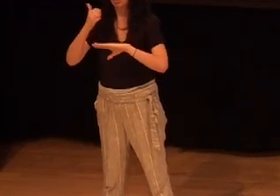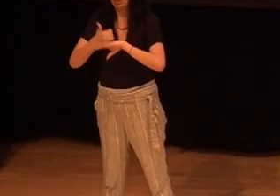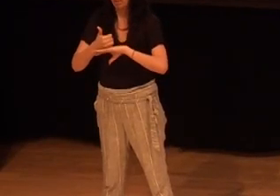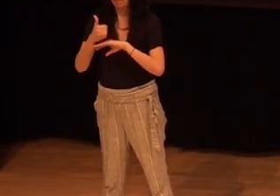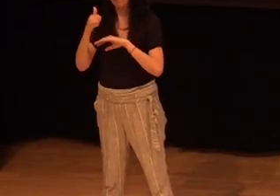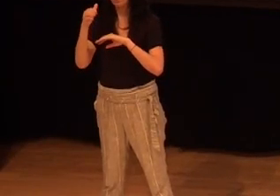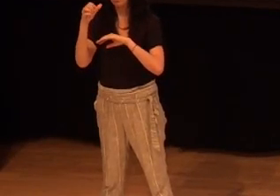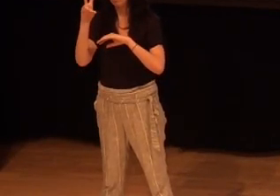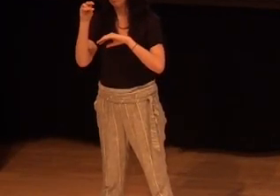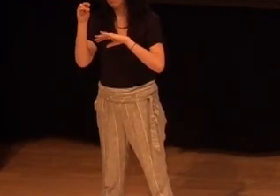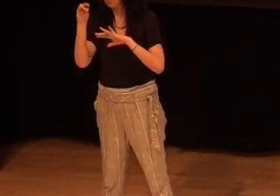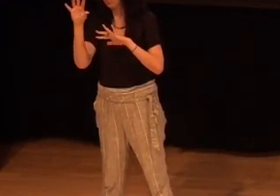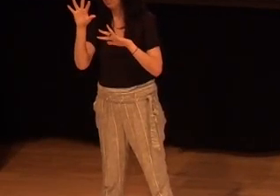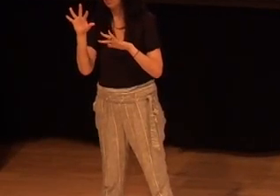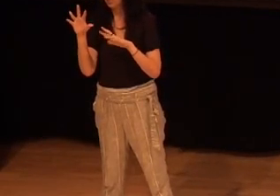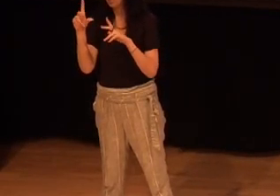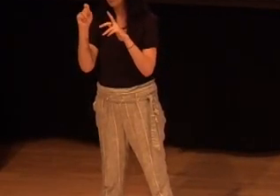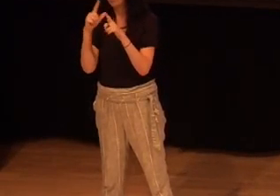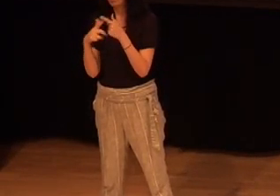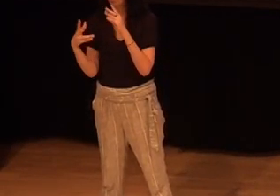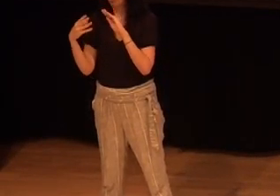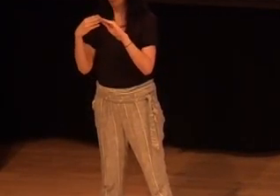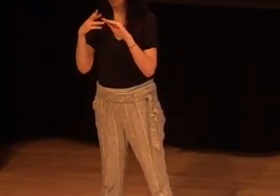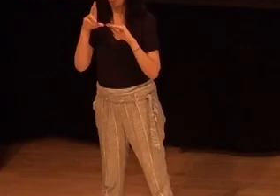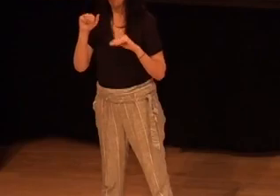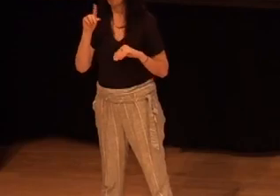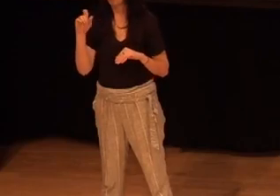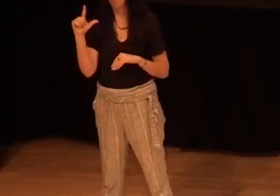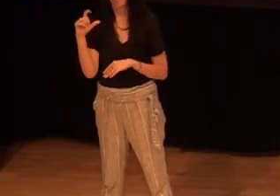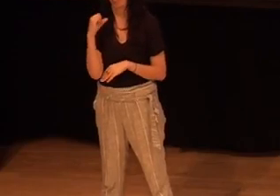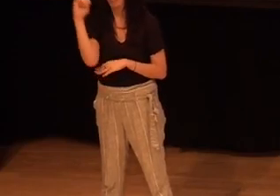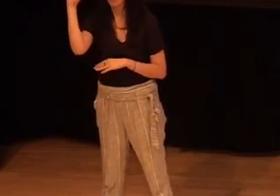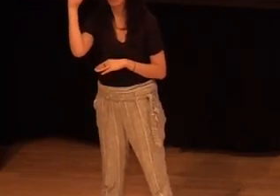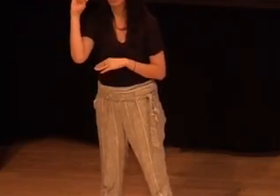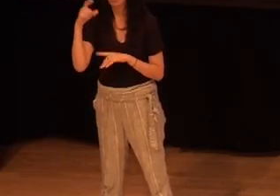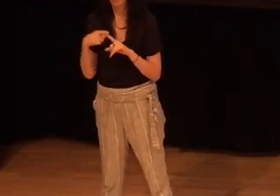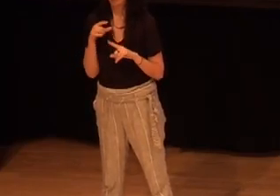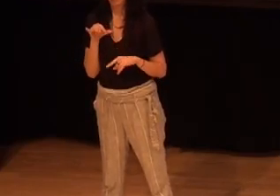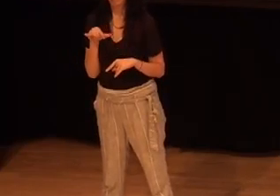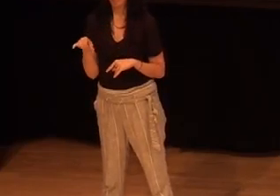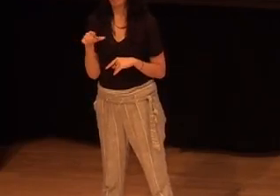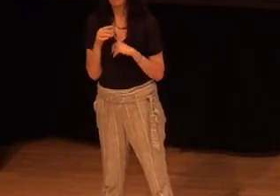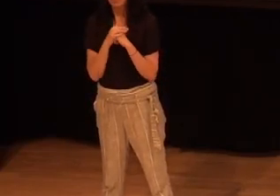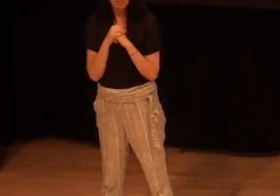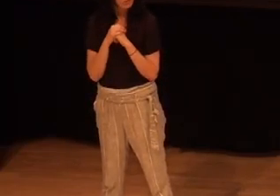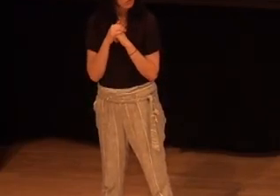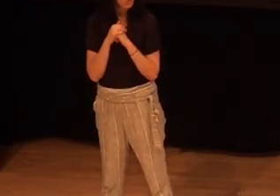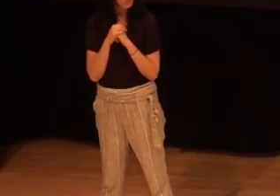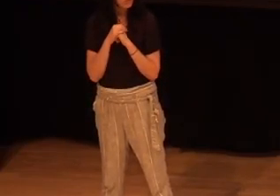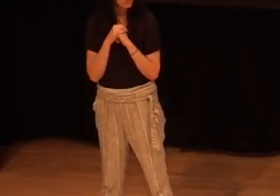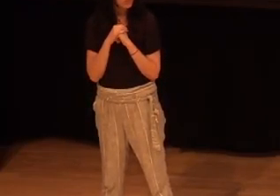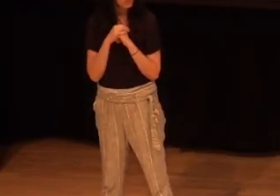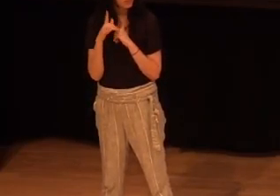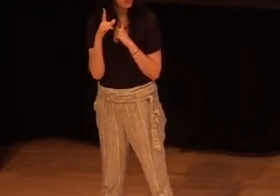much more radical framework grew out of that. But what I wanted to ask of the